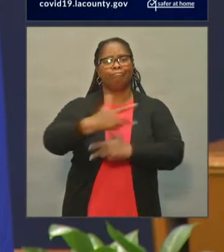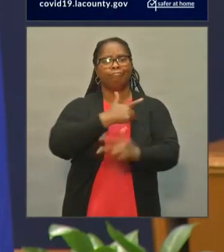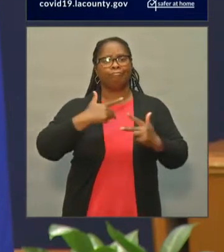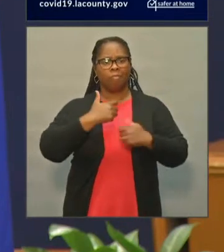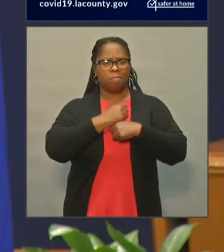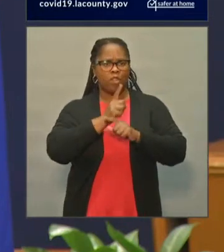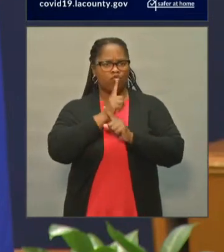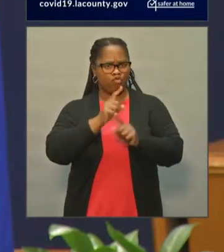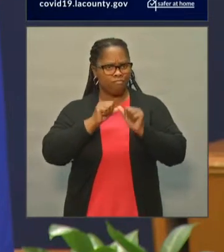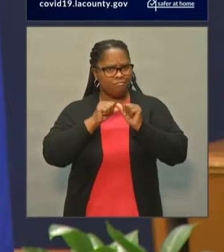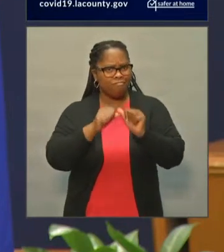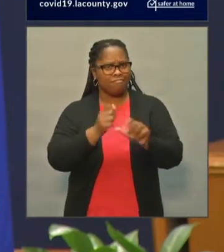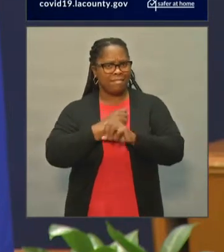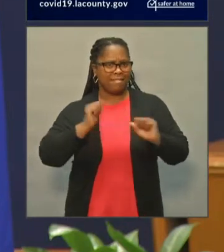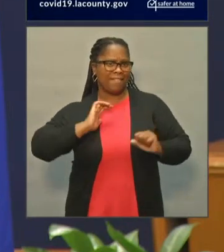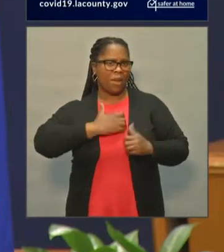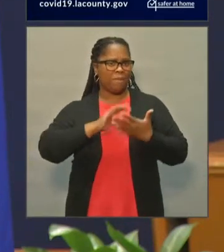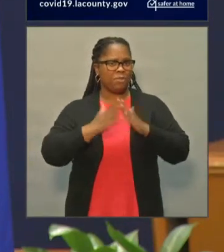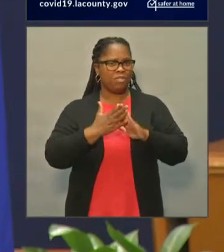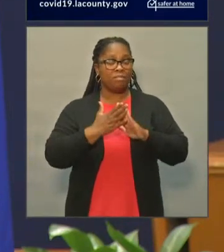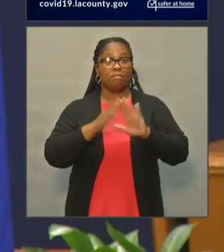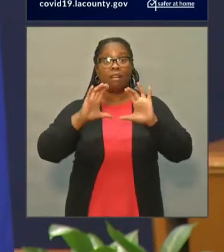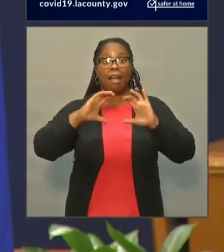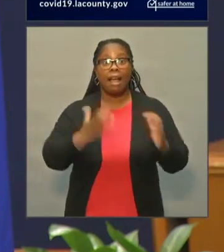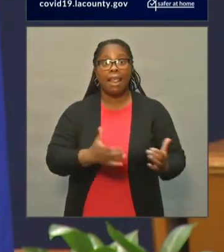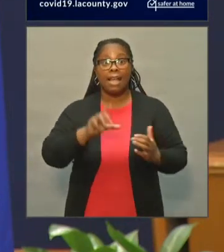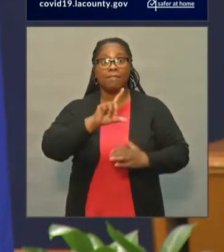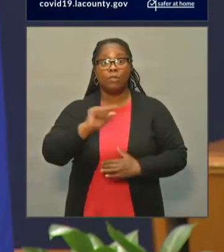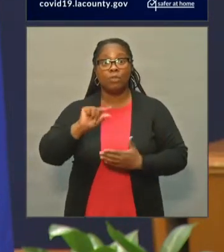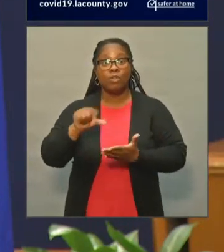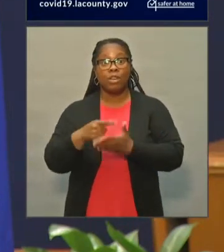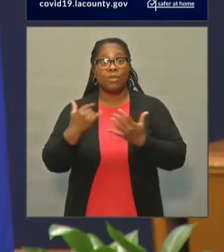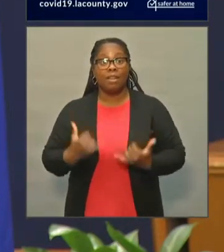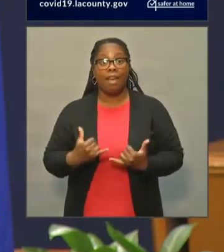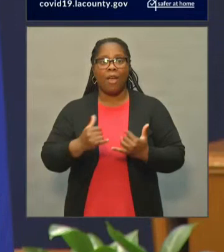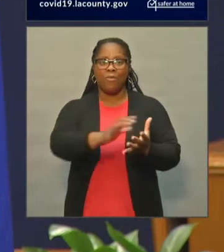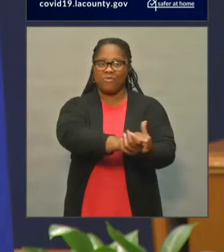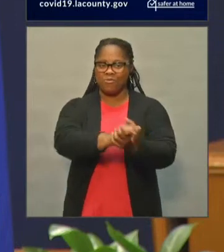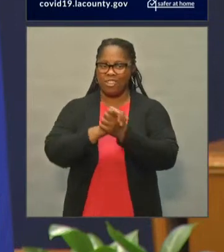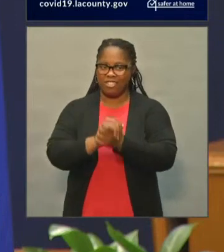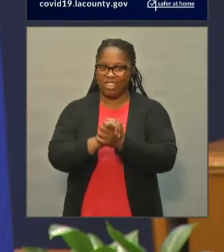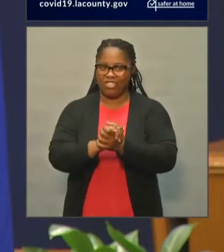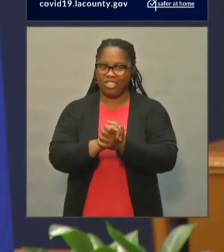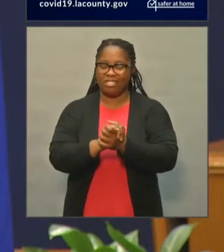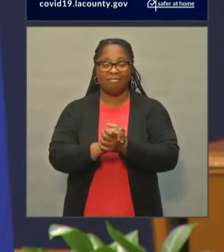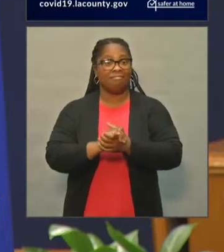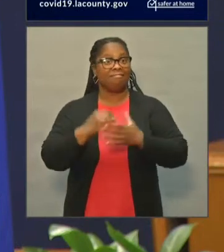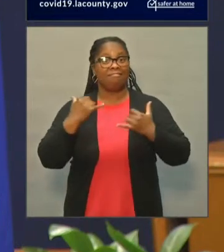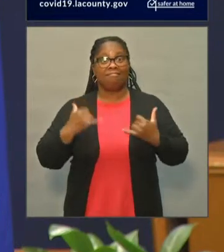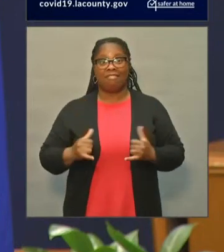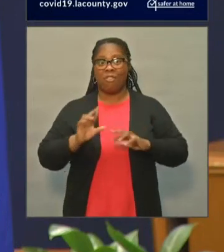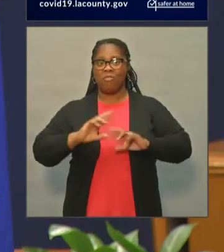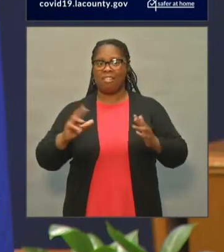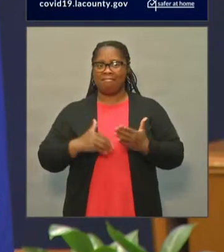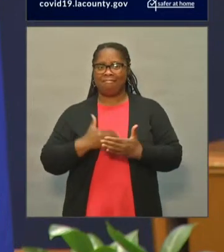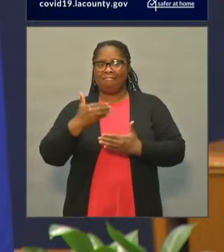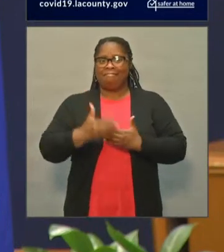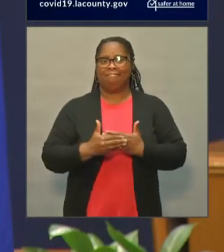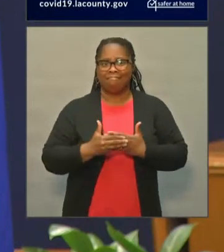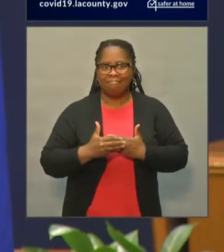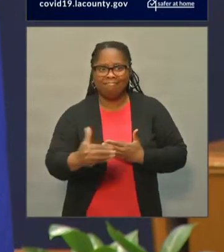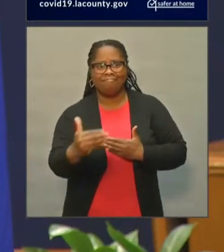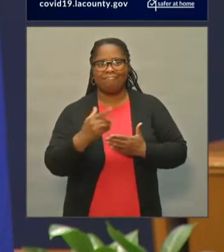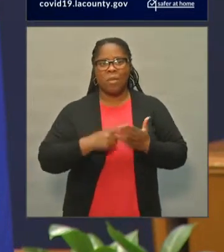communities. And I want to say congratulations to the class of 2020. As you walk into this next chapter, we are cheering for you